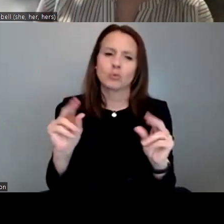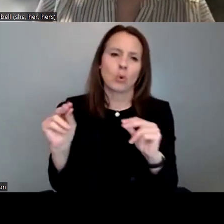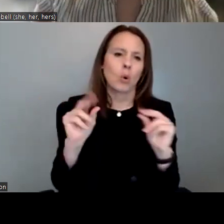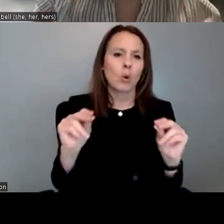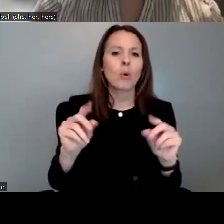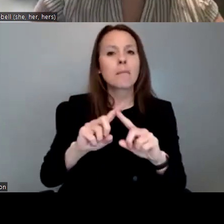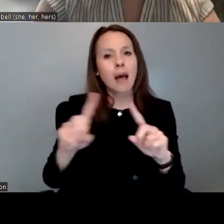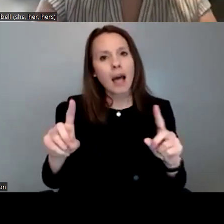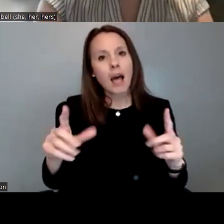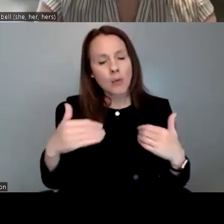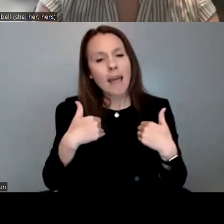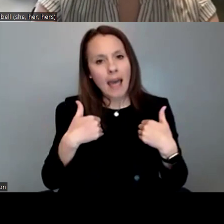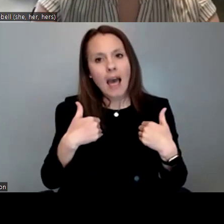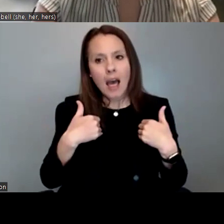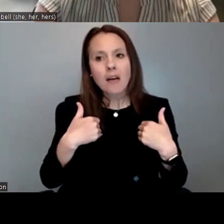have a number of,